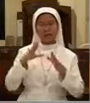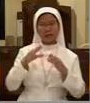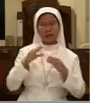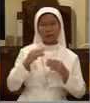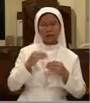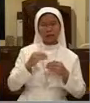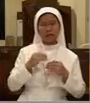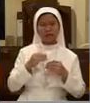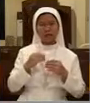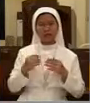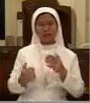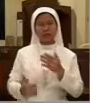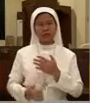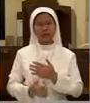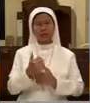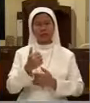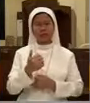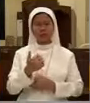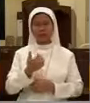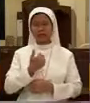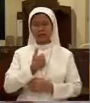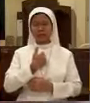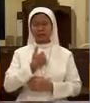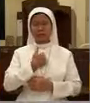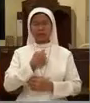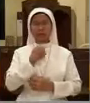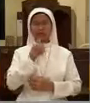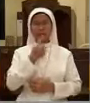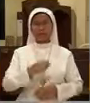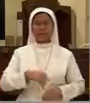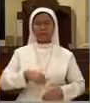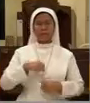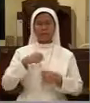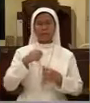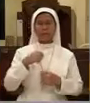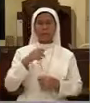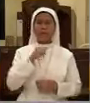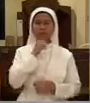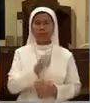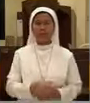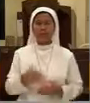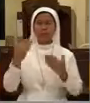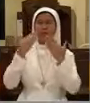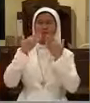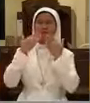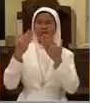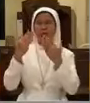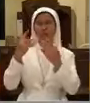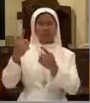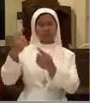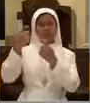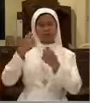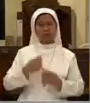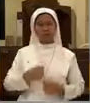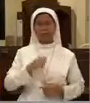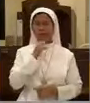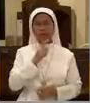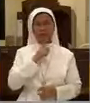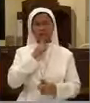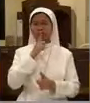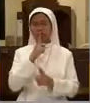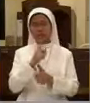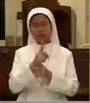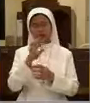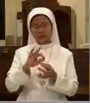proving one's worth rather than appreciating gift, is not the true spirit of mission.